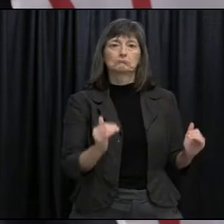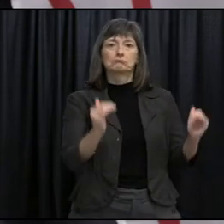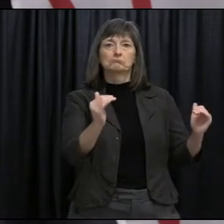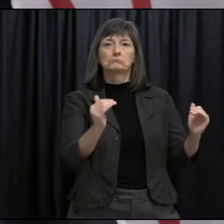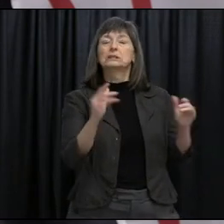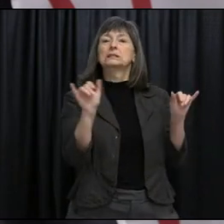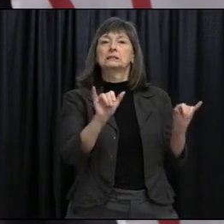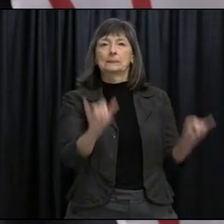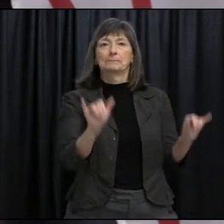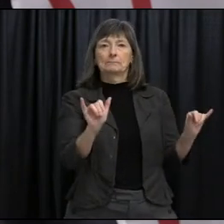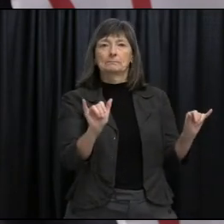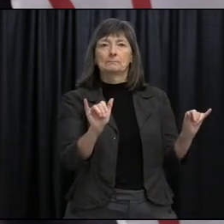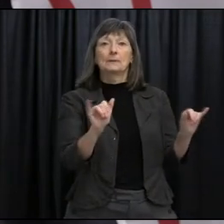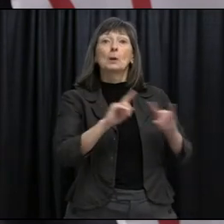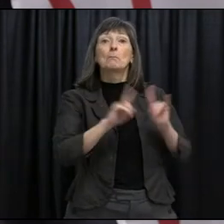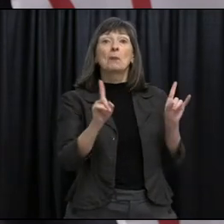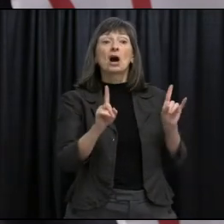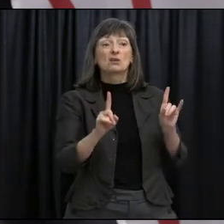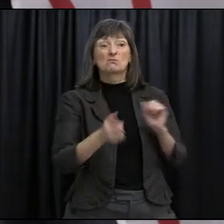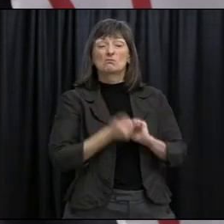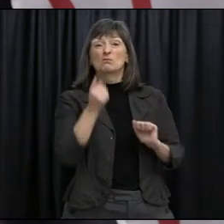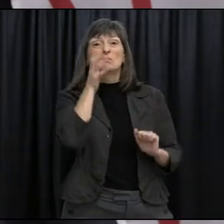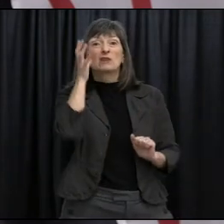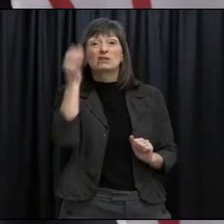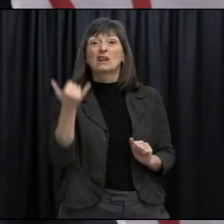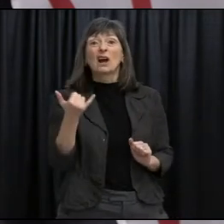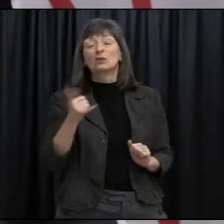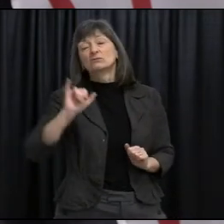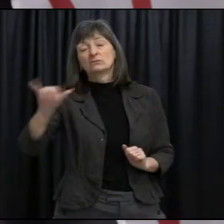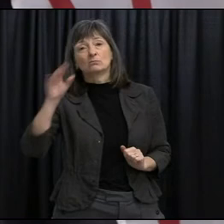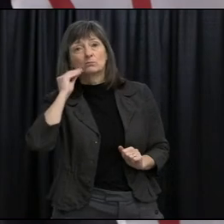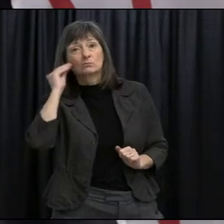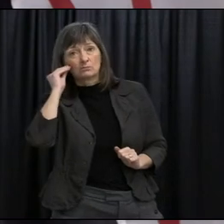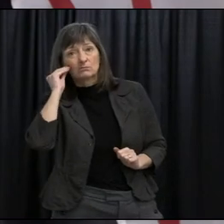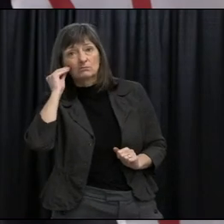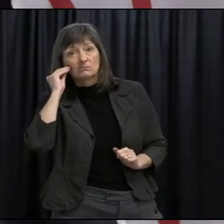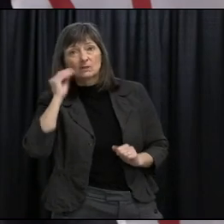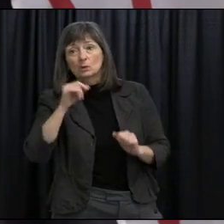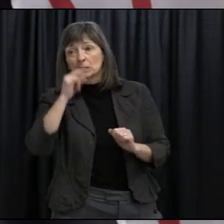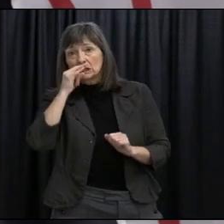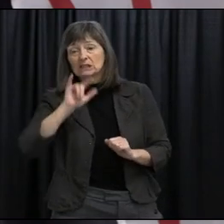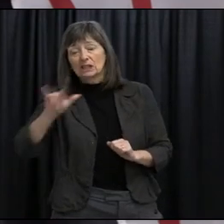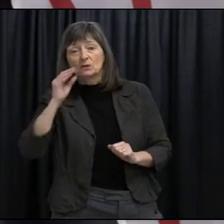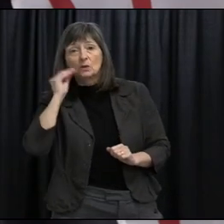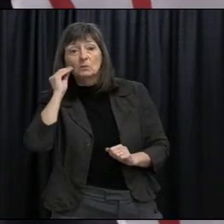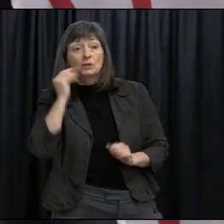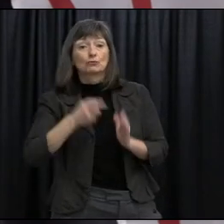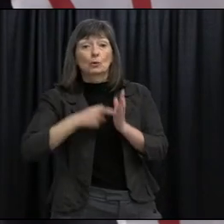significantly reduced. Parents are keeping their children home and only bringing those of children that are essential workers.